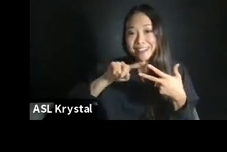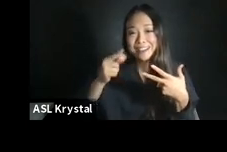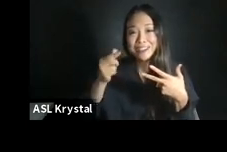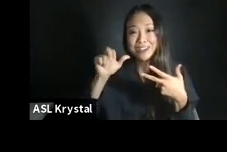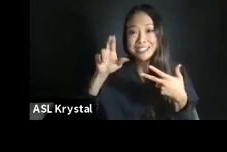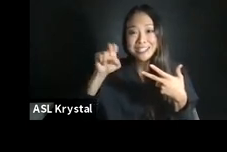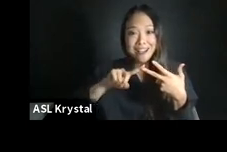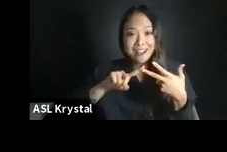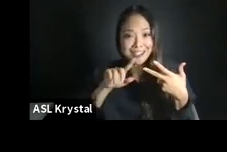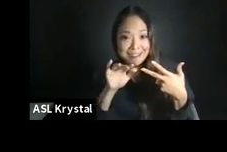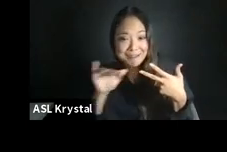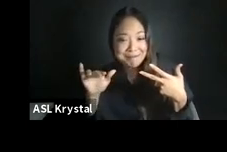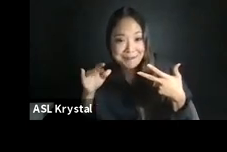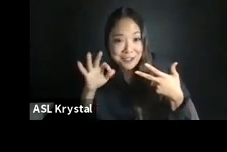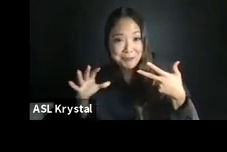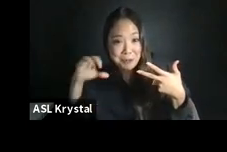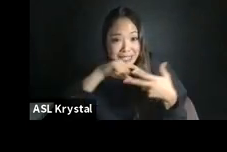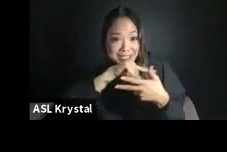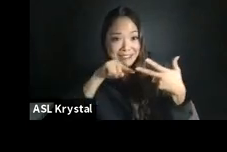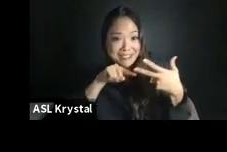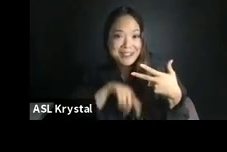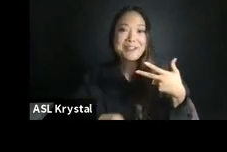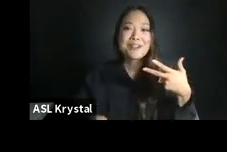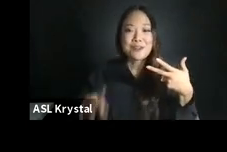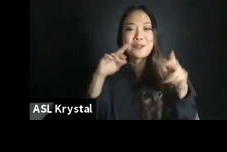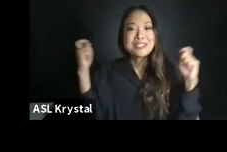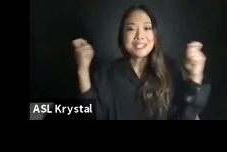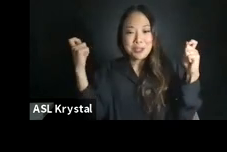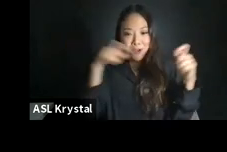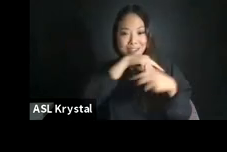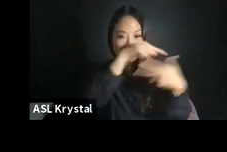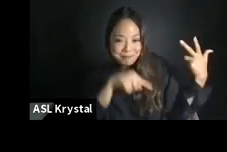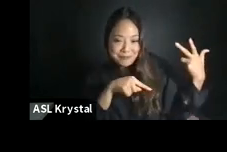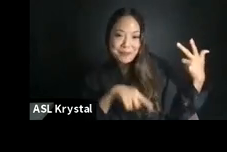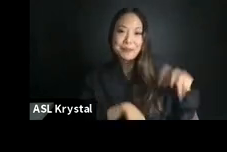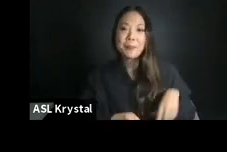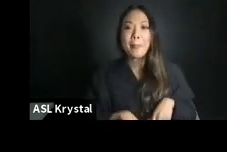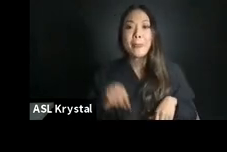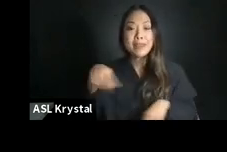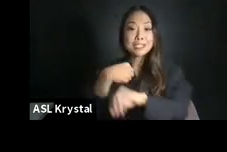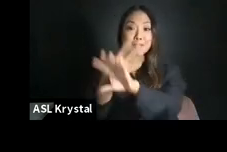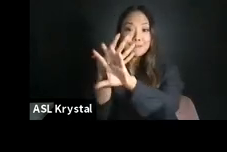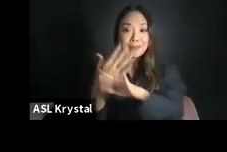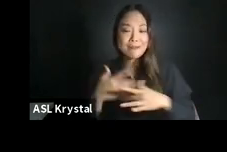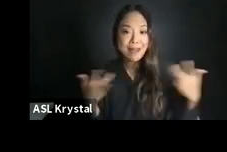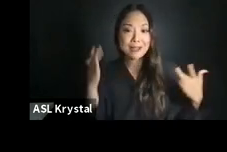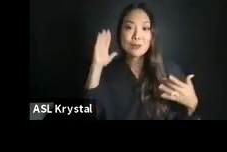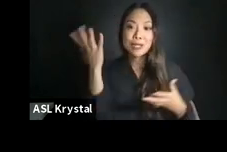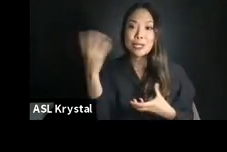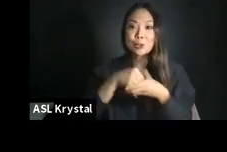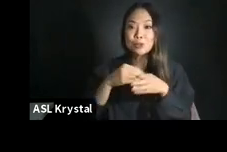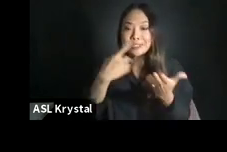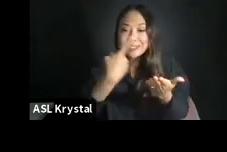career of sita rodriguez the virtual event will also be will also include discussion of the role of